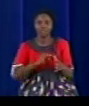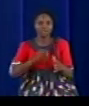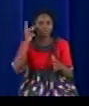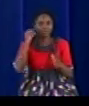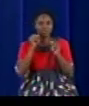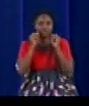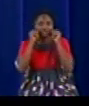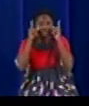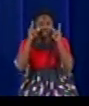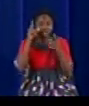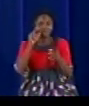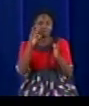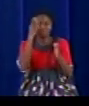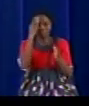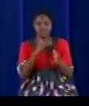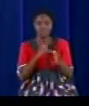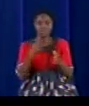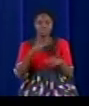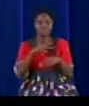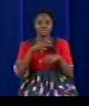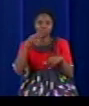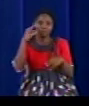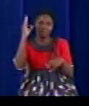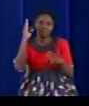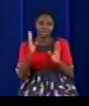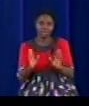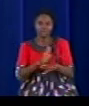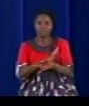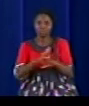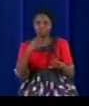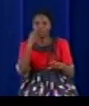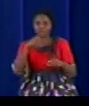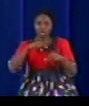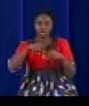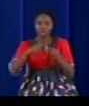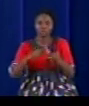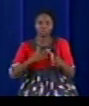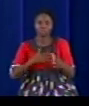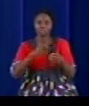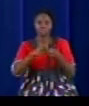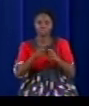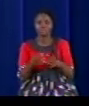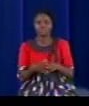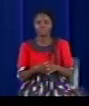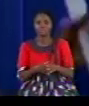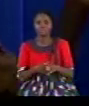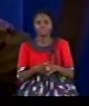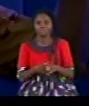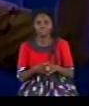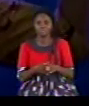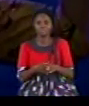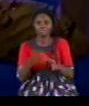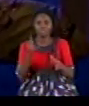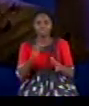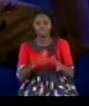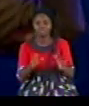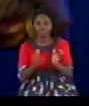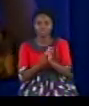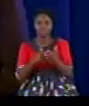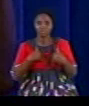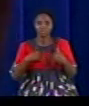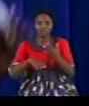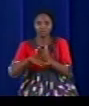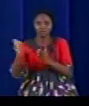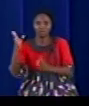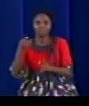time, Jesus mention my case. That the children, when they have run away, leave the family, God will bring them all of God will bring